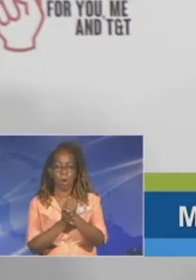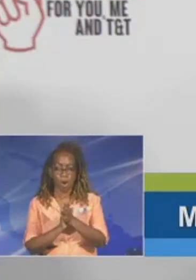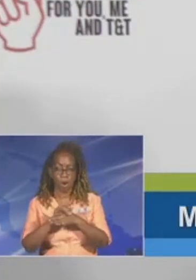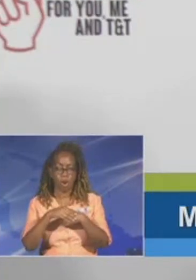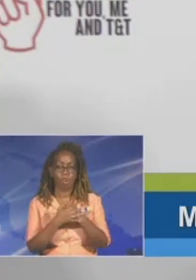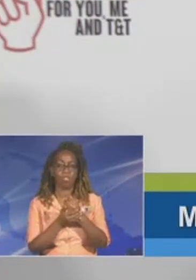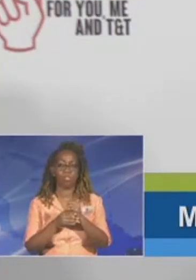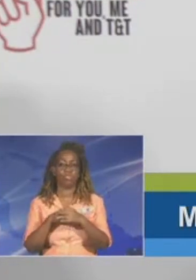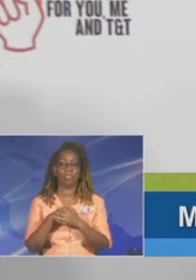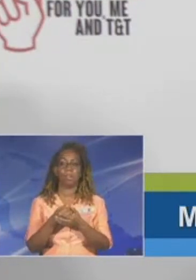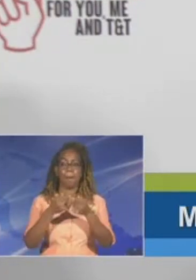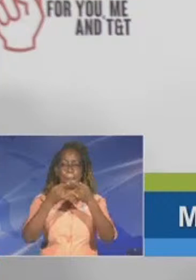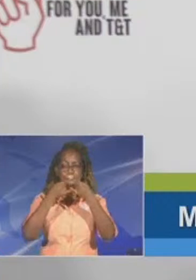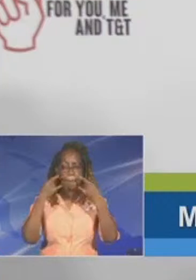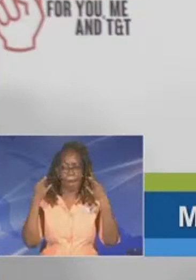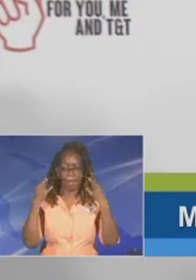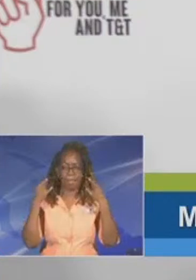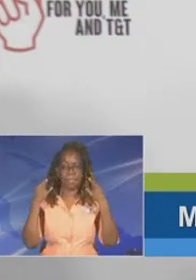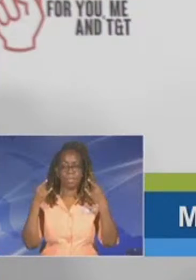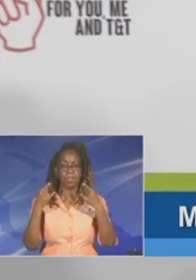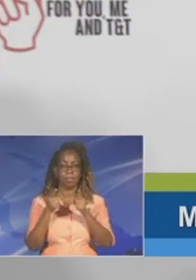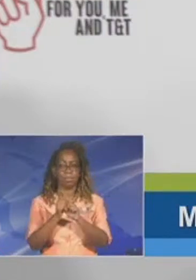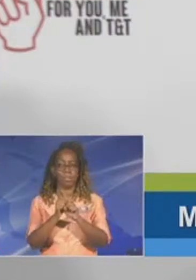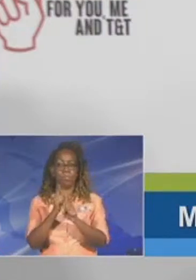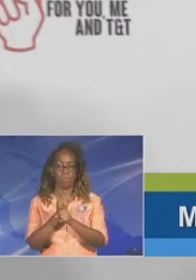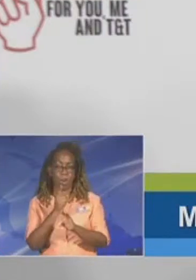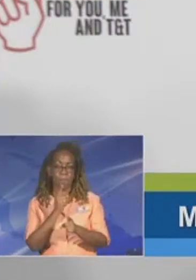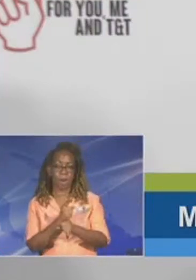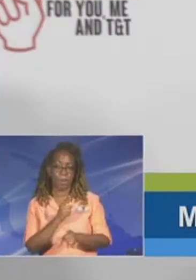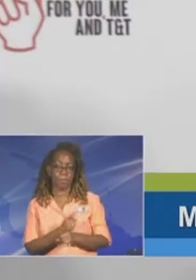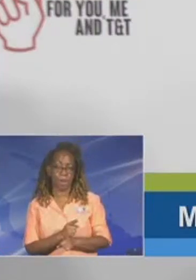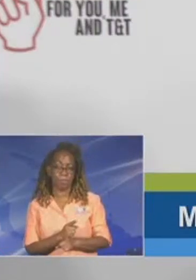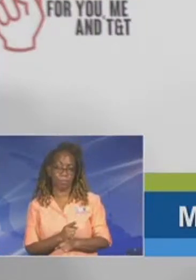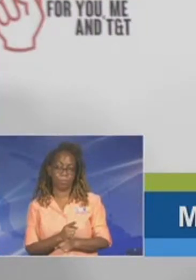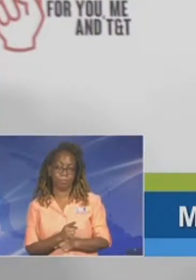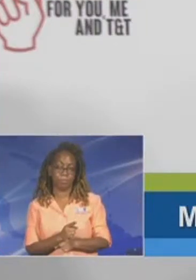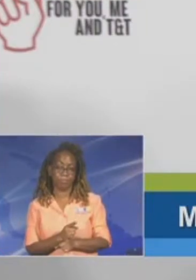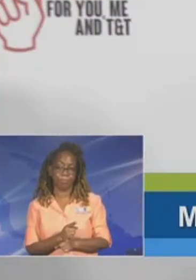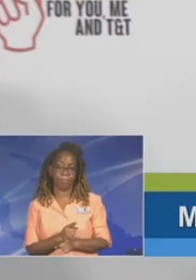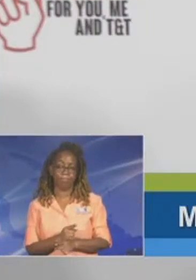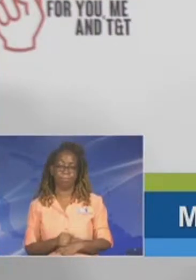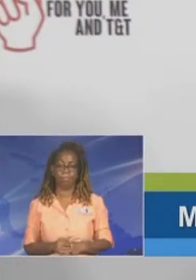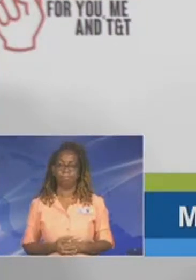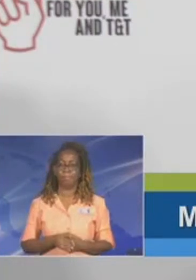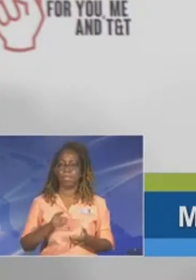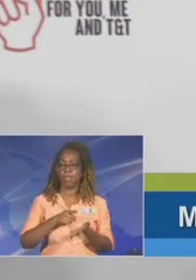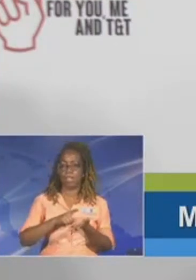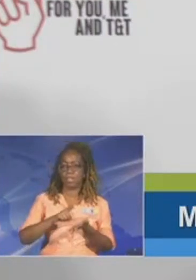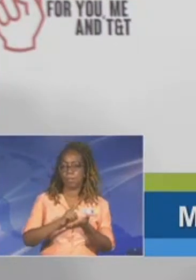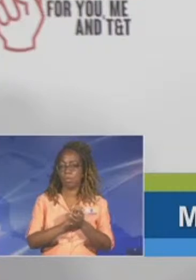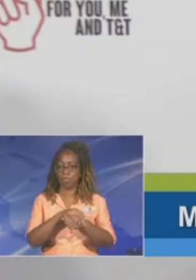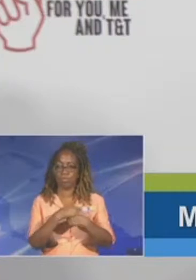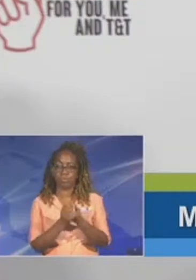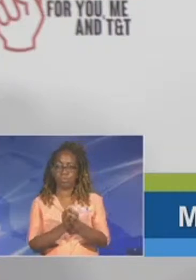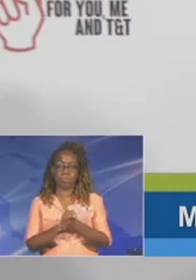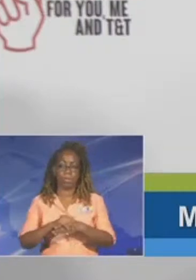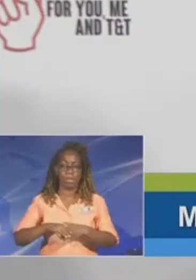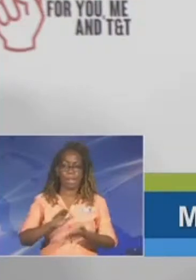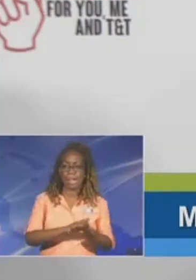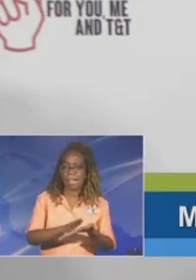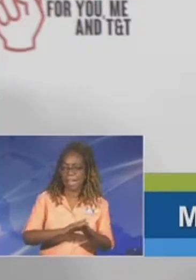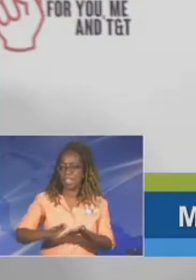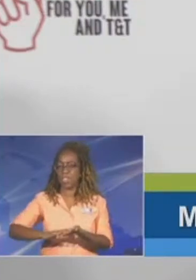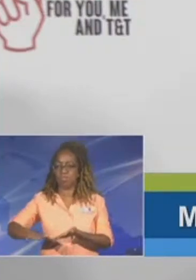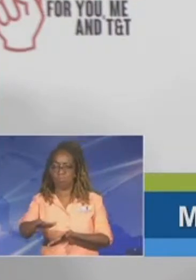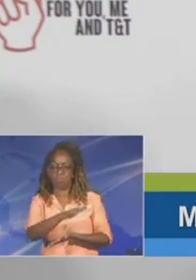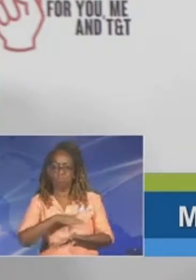our masks properly. Let us continue to wash our hands and sanitize our spaces accordingly. And